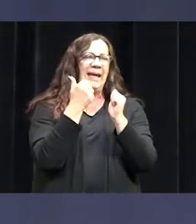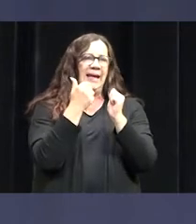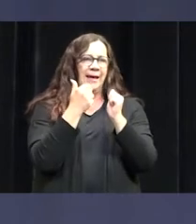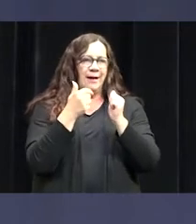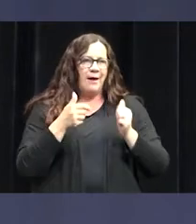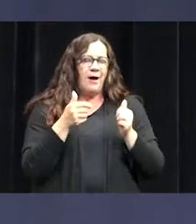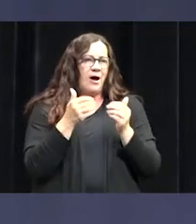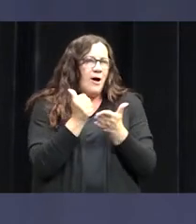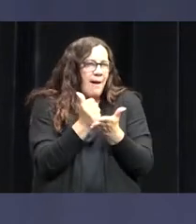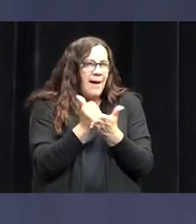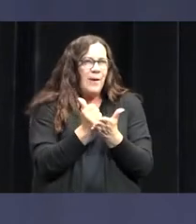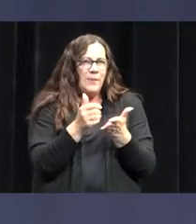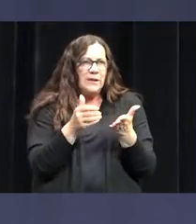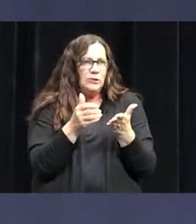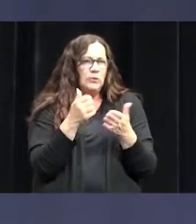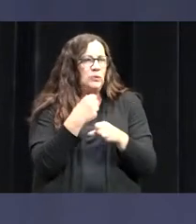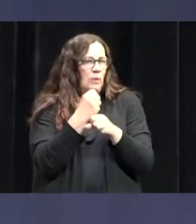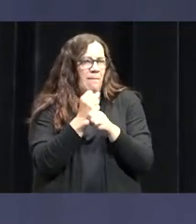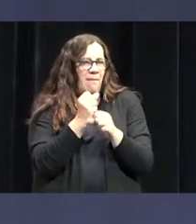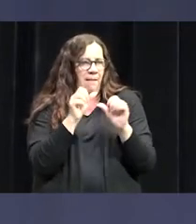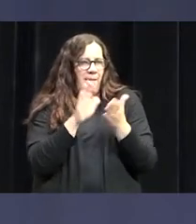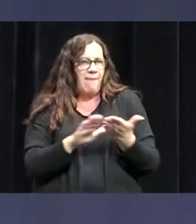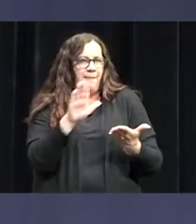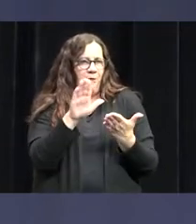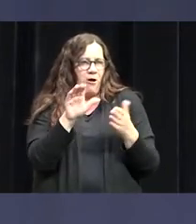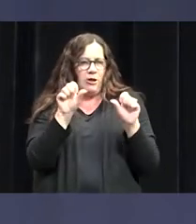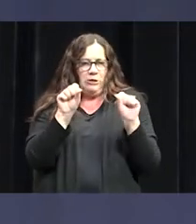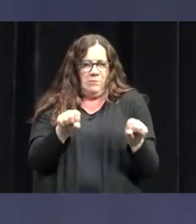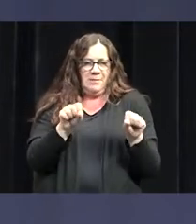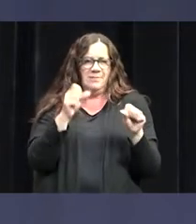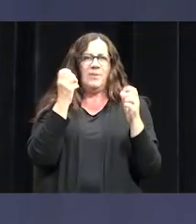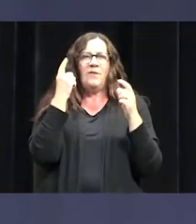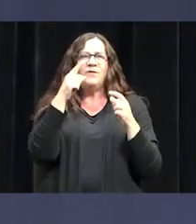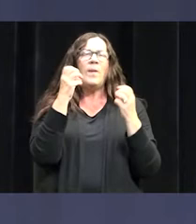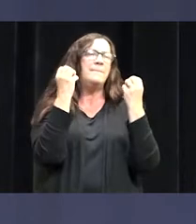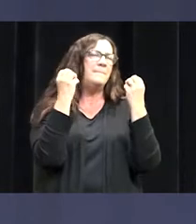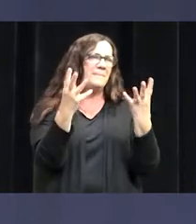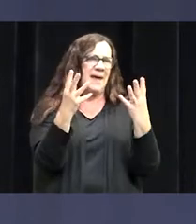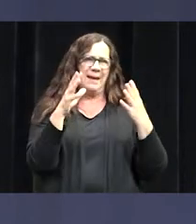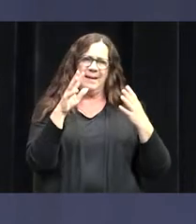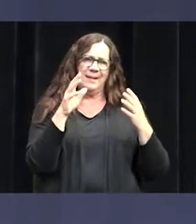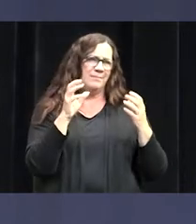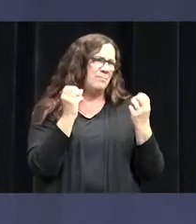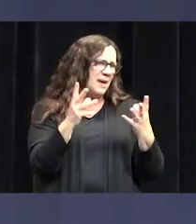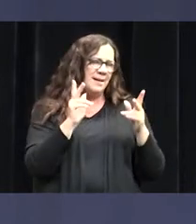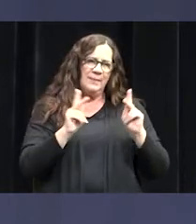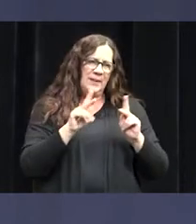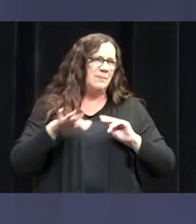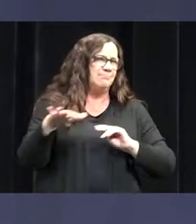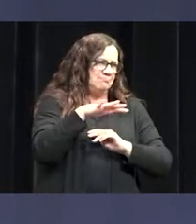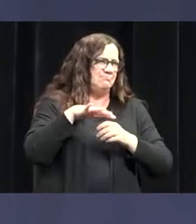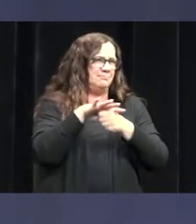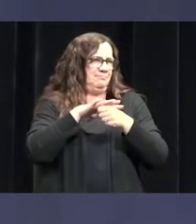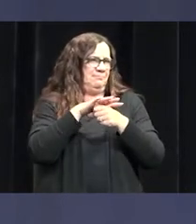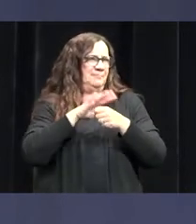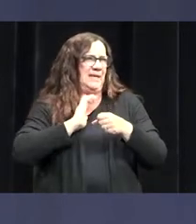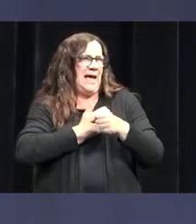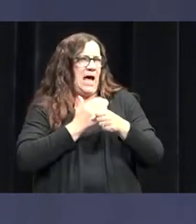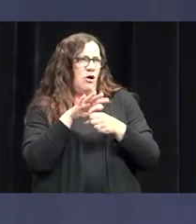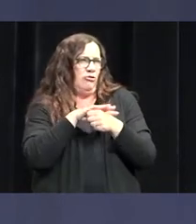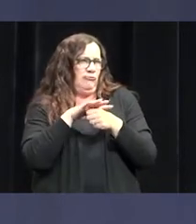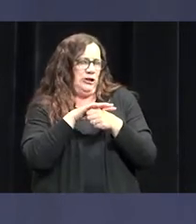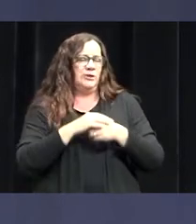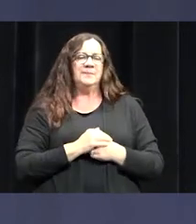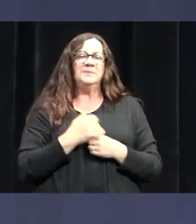within reach for so many in our region we are honored to have you join us today as